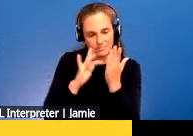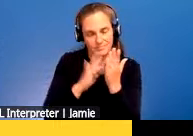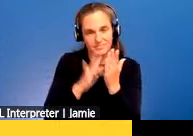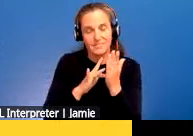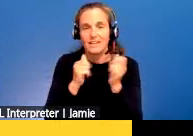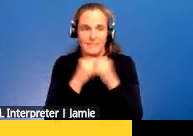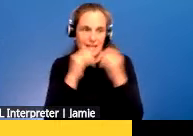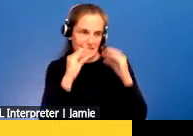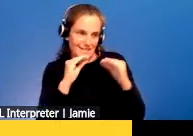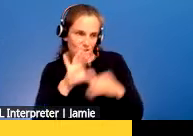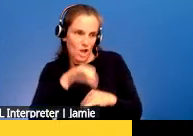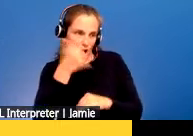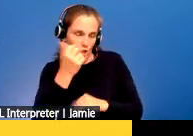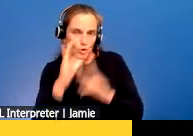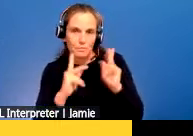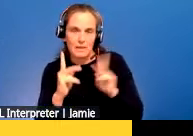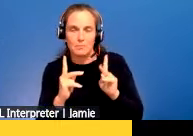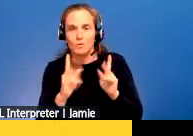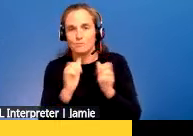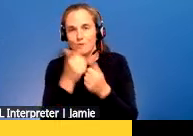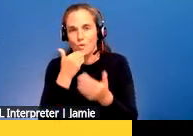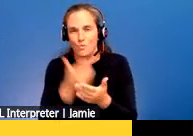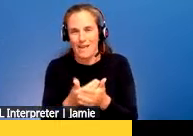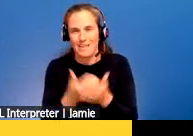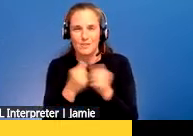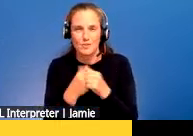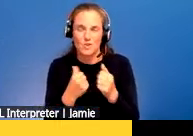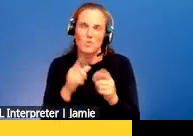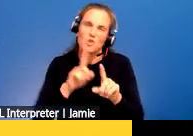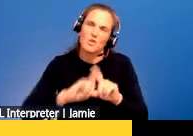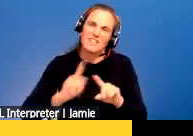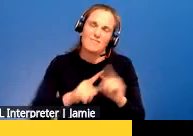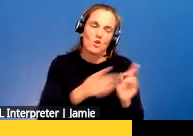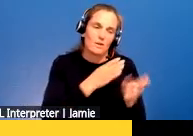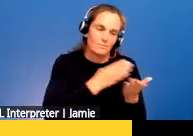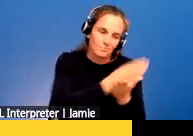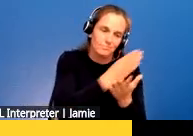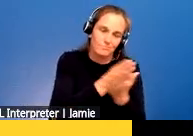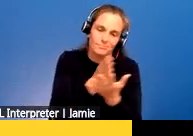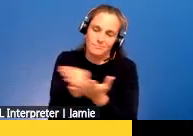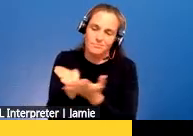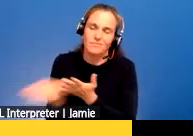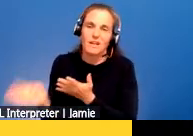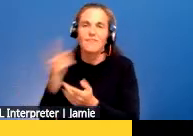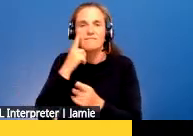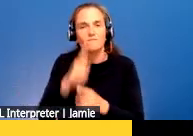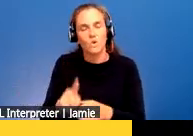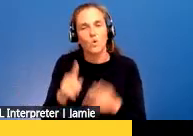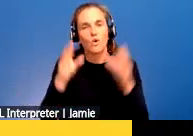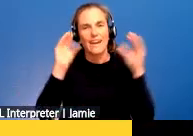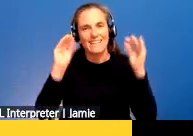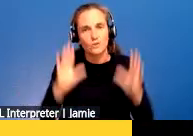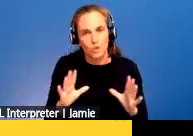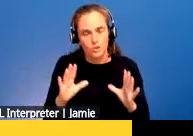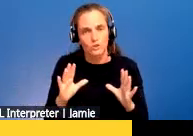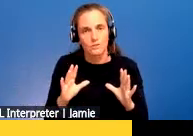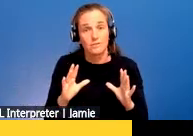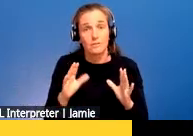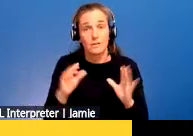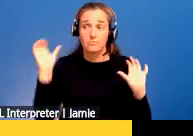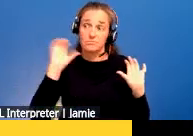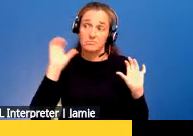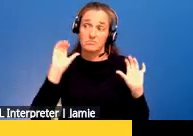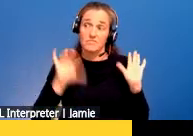they know so very well. So there are quite a few paths to an instructor. Finding that instructor is very